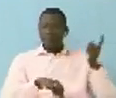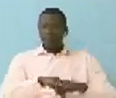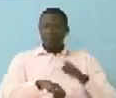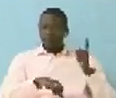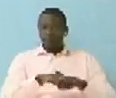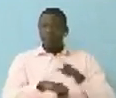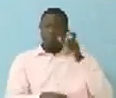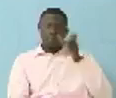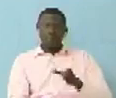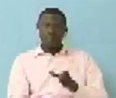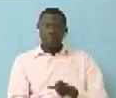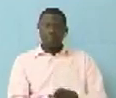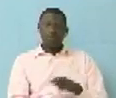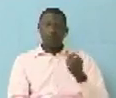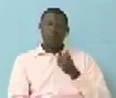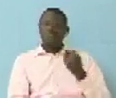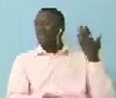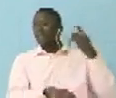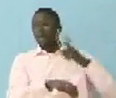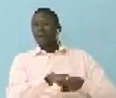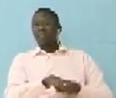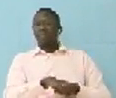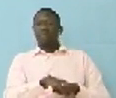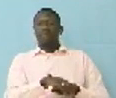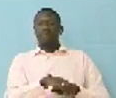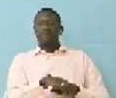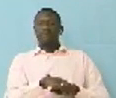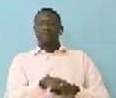because at that particular time